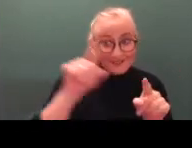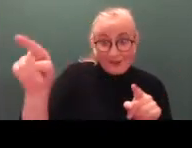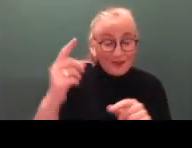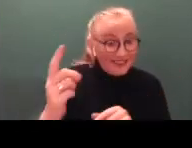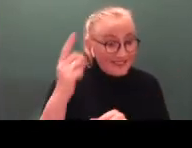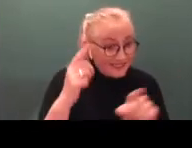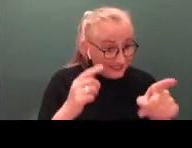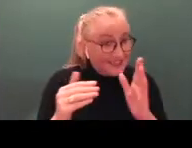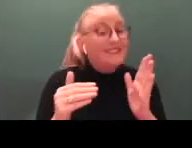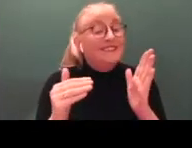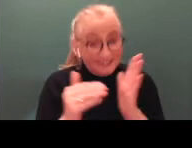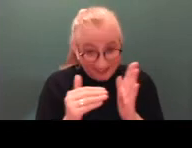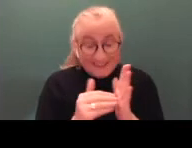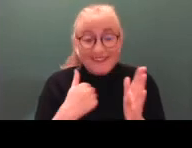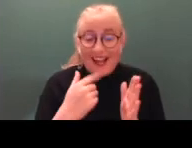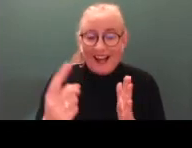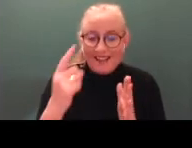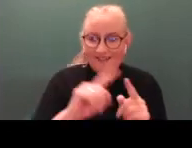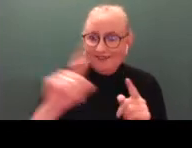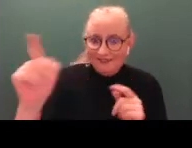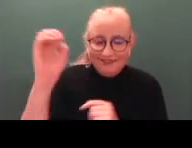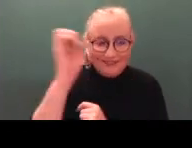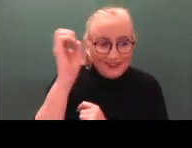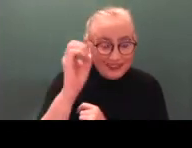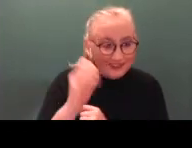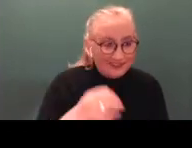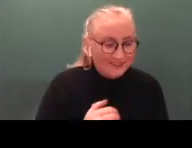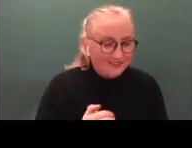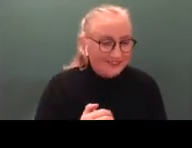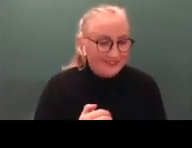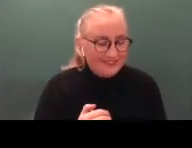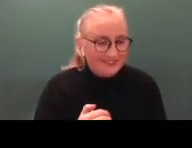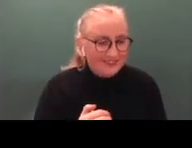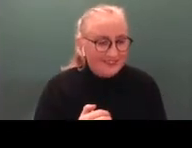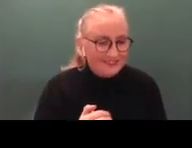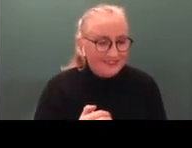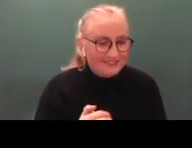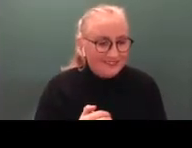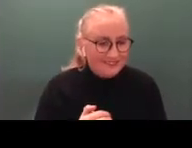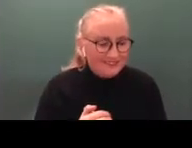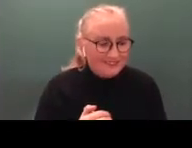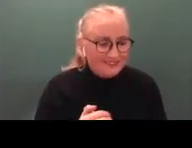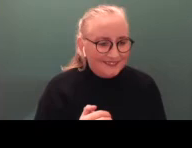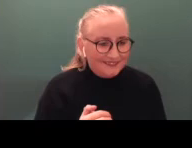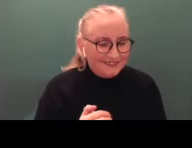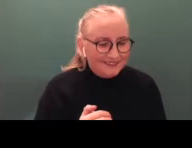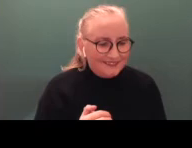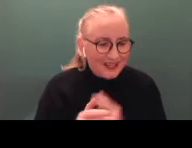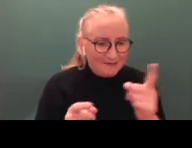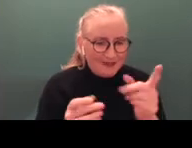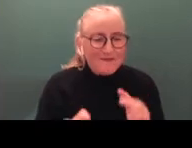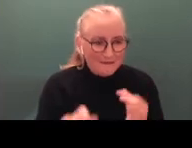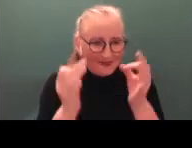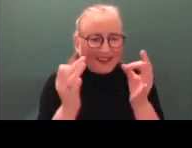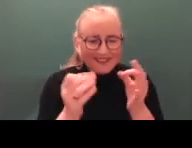match? To watch Man United team, yeah. Who's your favourite team? Man United. Well, that's brilliant. Absolutely